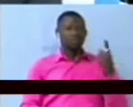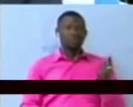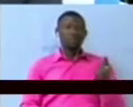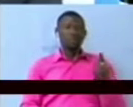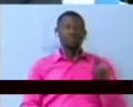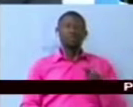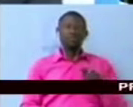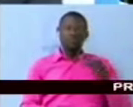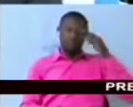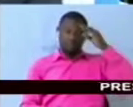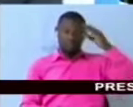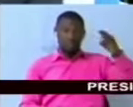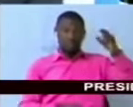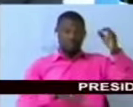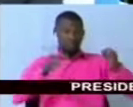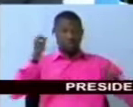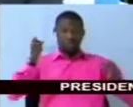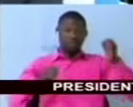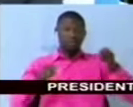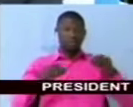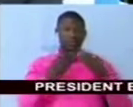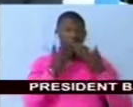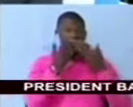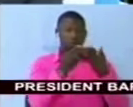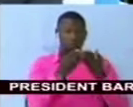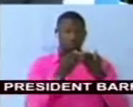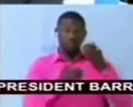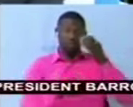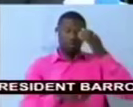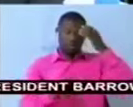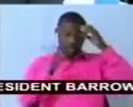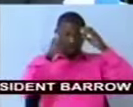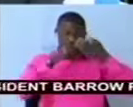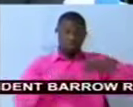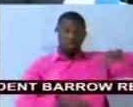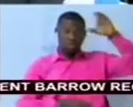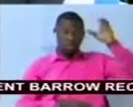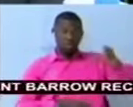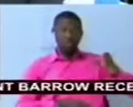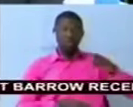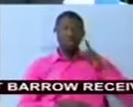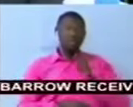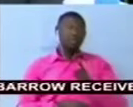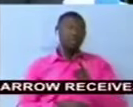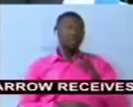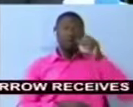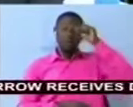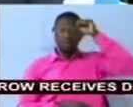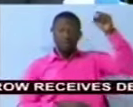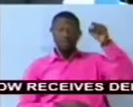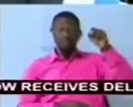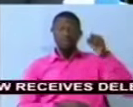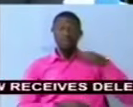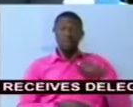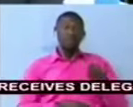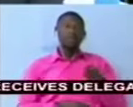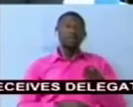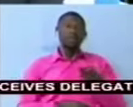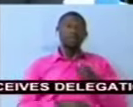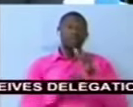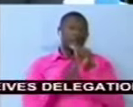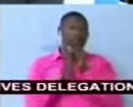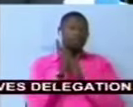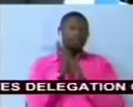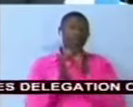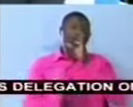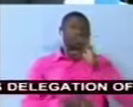Commission that the President, pursuant to Section 3, Paragraph 2 of the Act, the TRRC